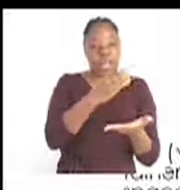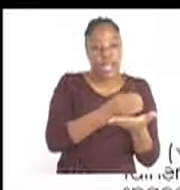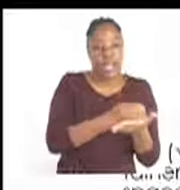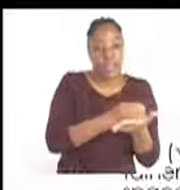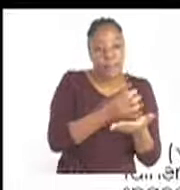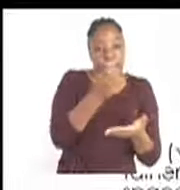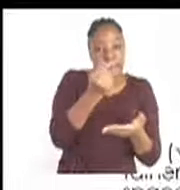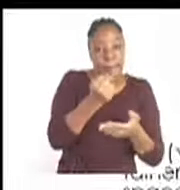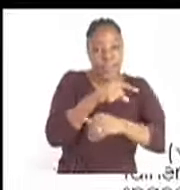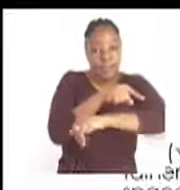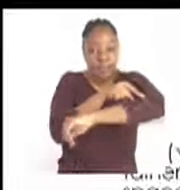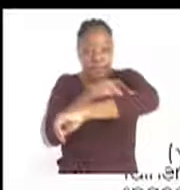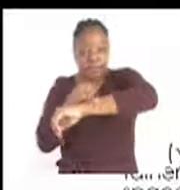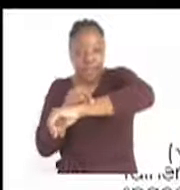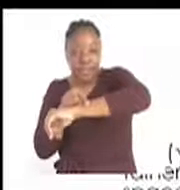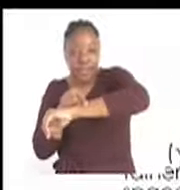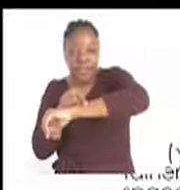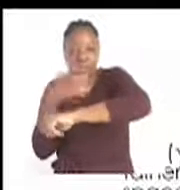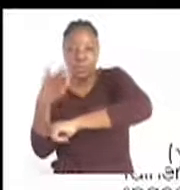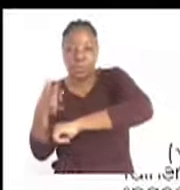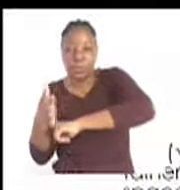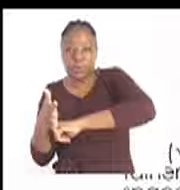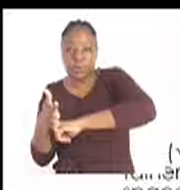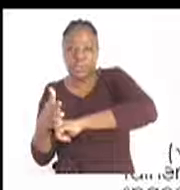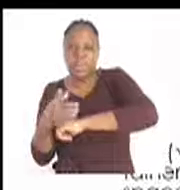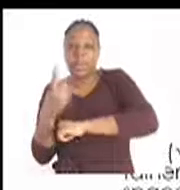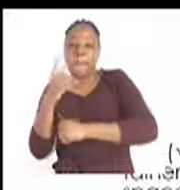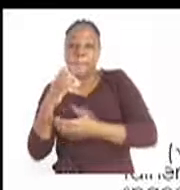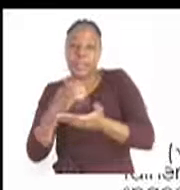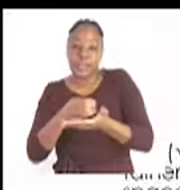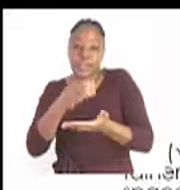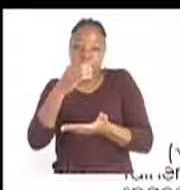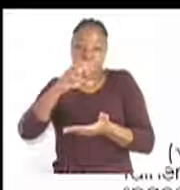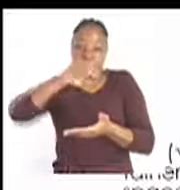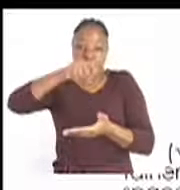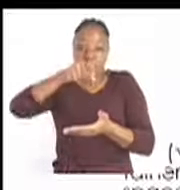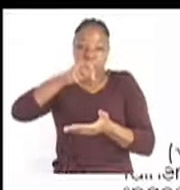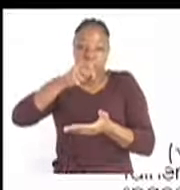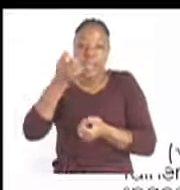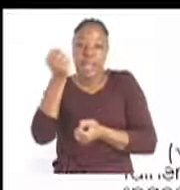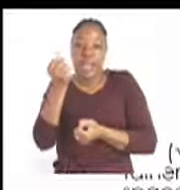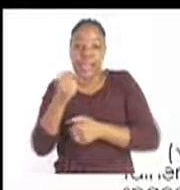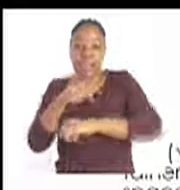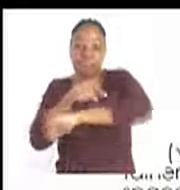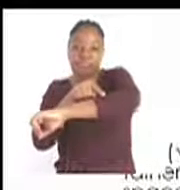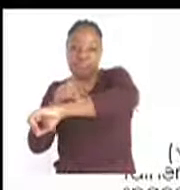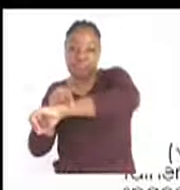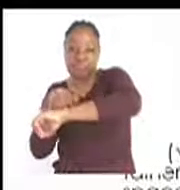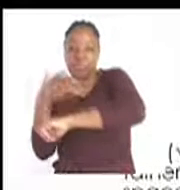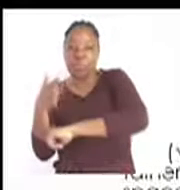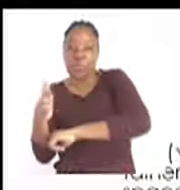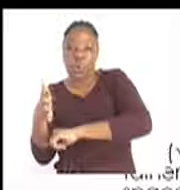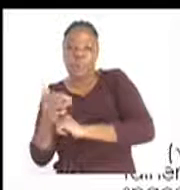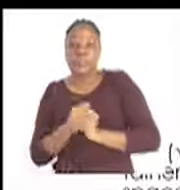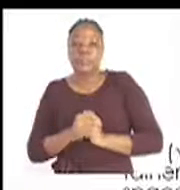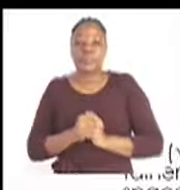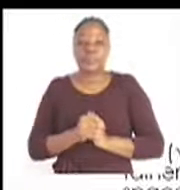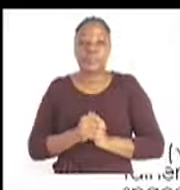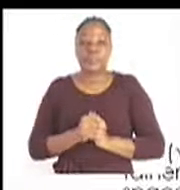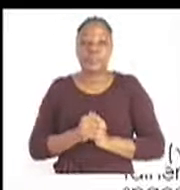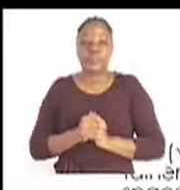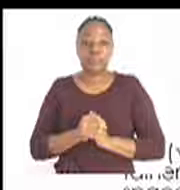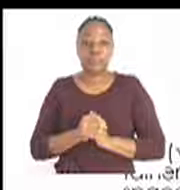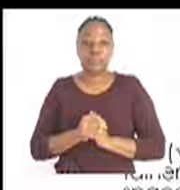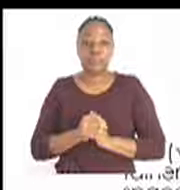dash water, but the bottle has dash water. If you look closely, it looks